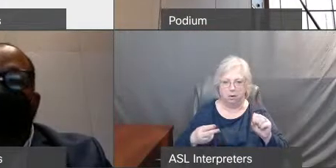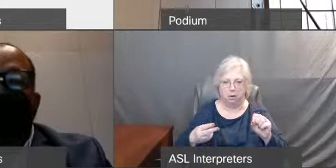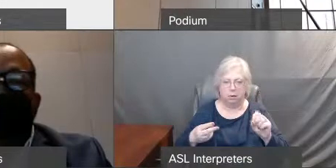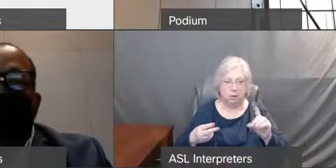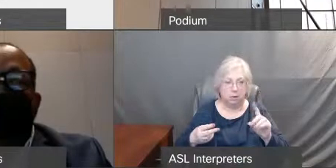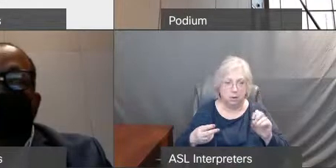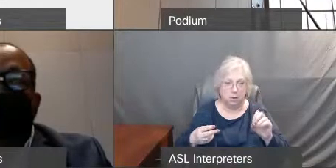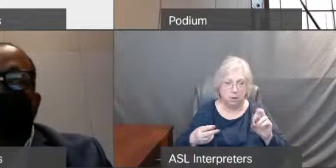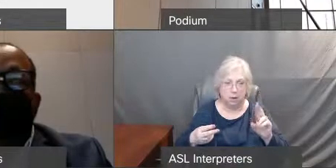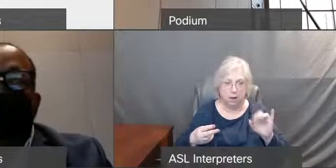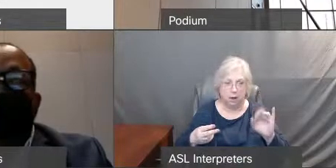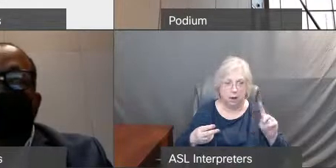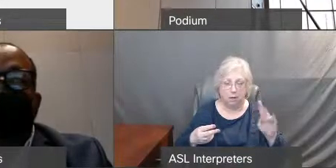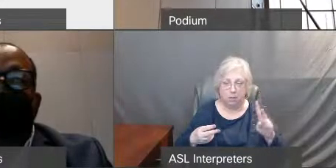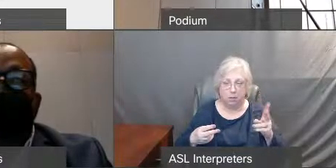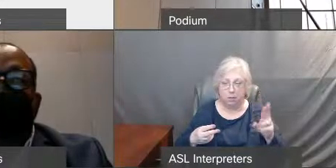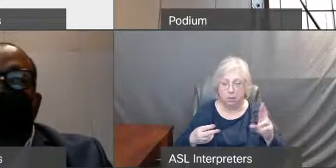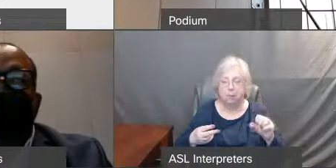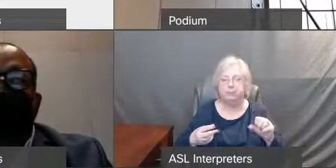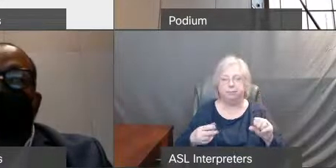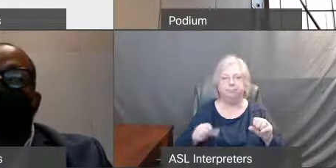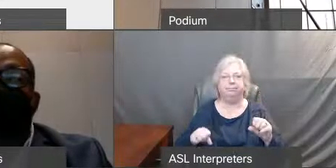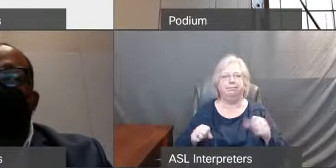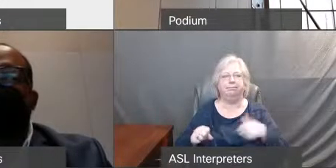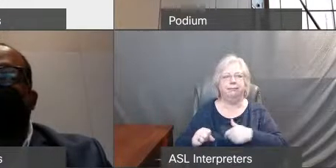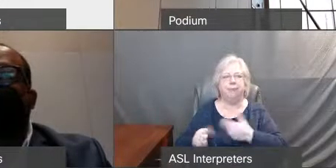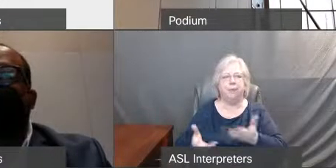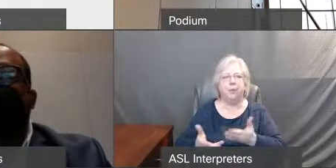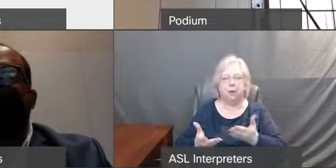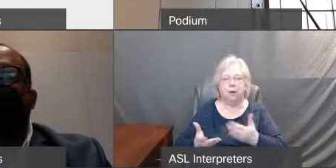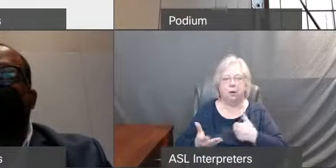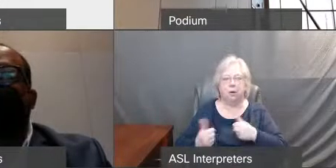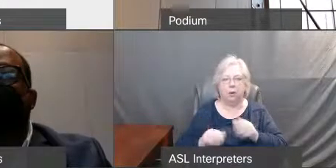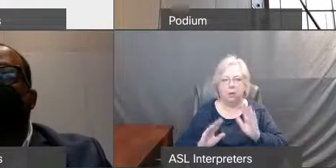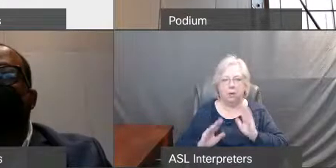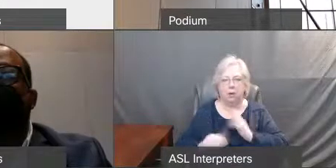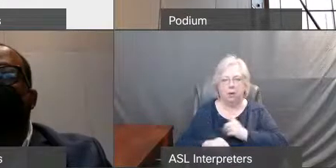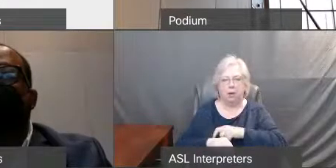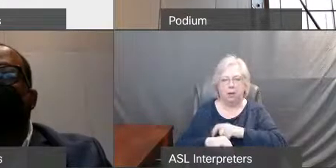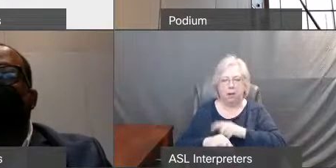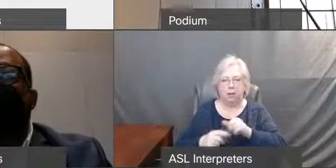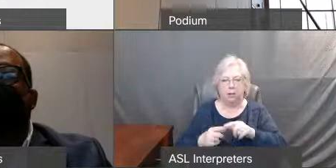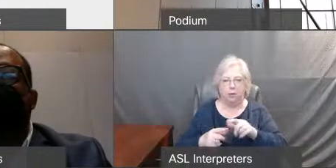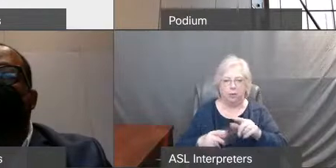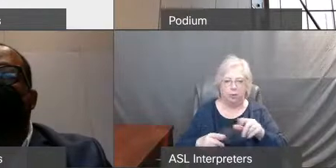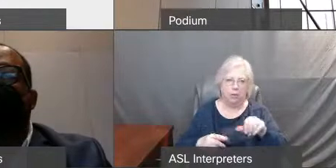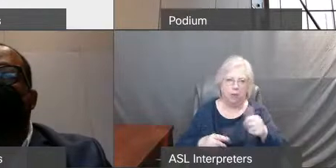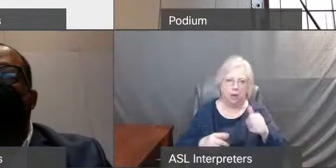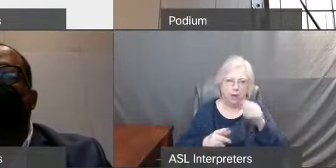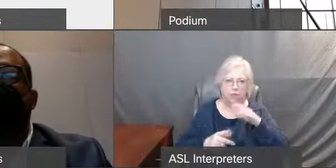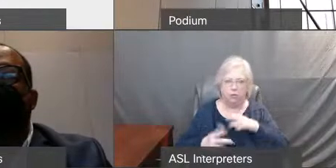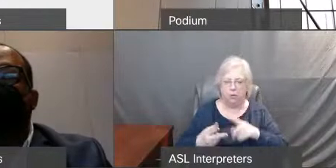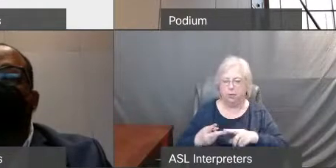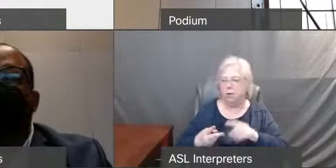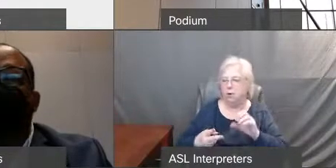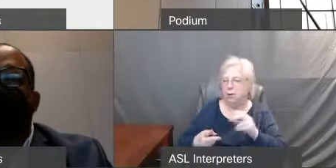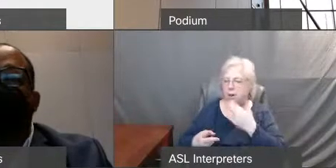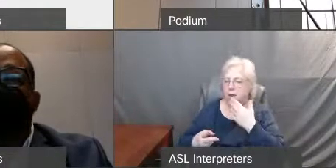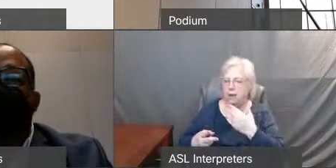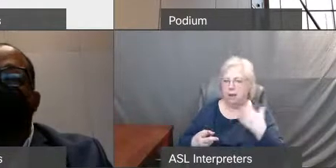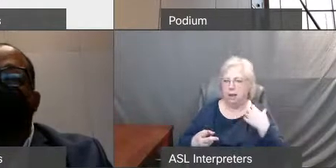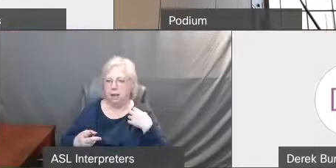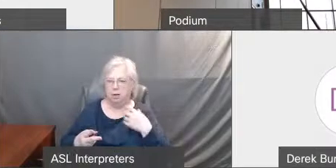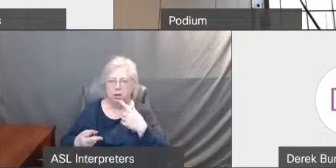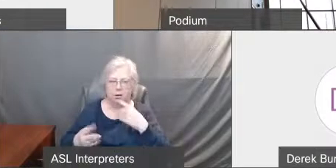Derek Burns. Yeah, we're here. We'll yield our time to the gentleman, everyone else. Okay, thank you. Let's see. I've got